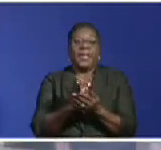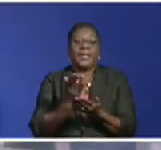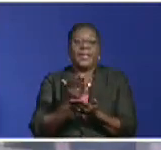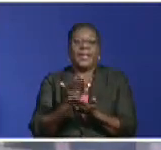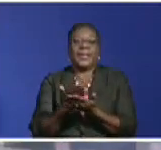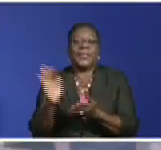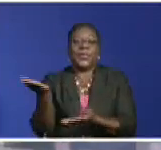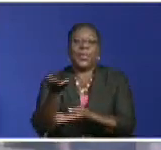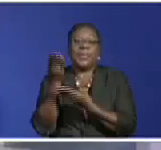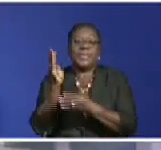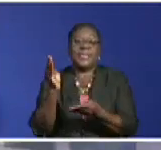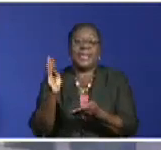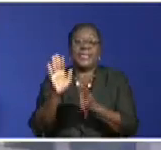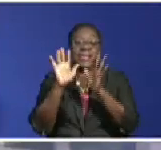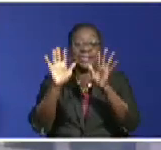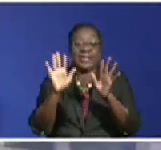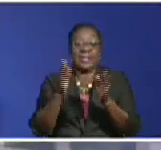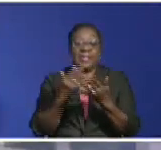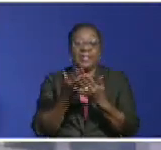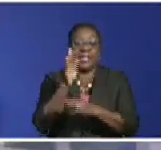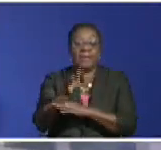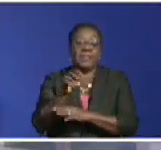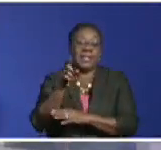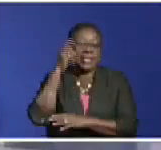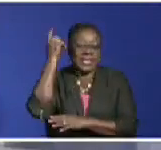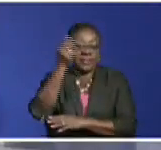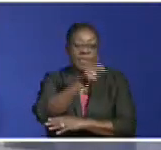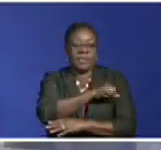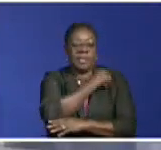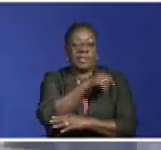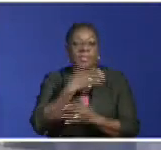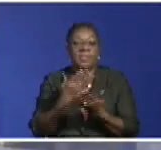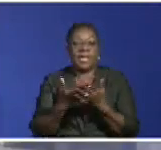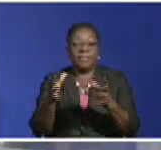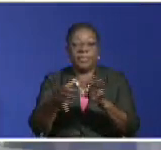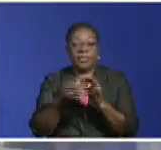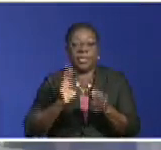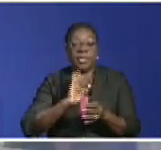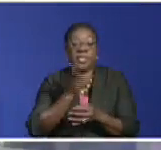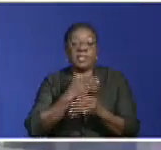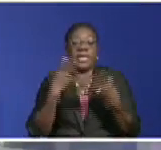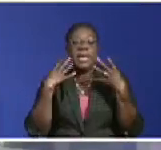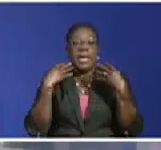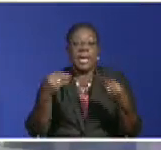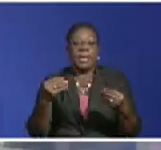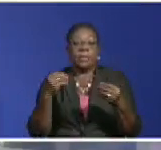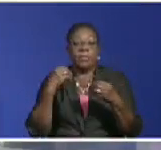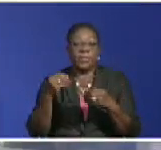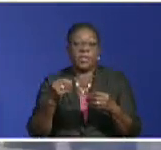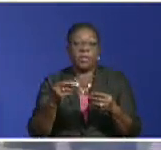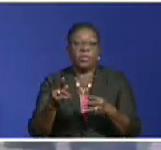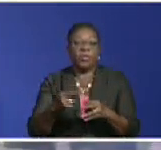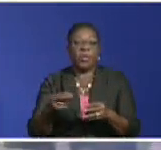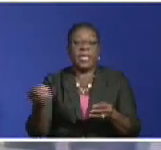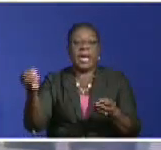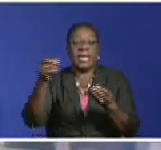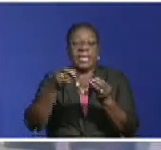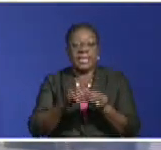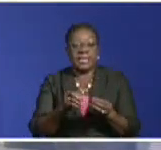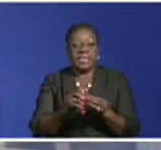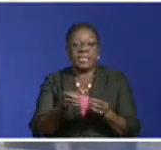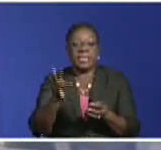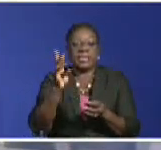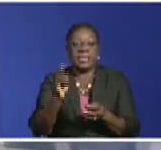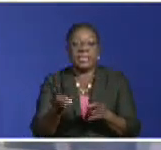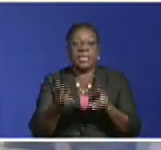Welcome to the Bahamas Tonight Sunday. Good evening, I'm Desmond Saunders. Thanks for joining us. Health officials recording an additional 6